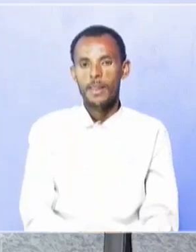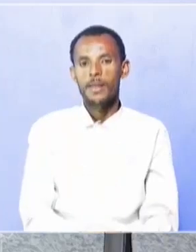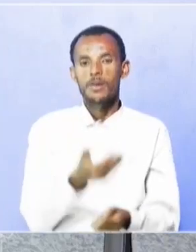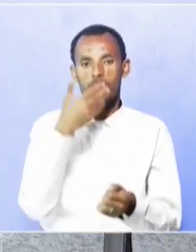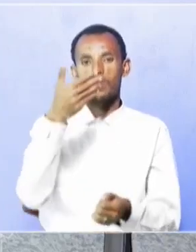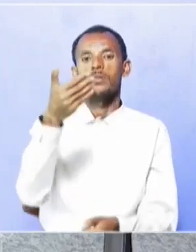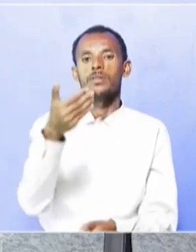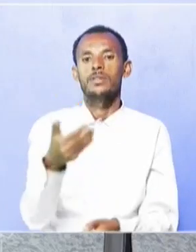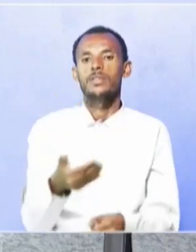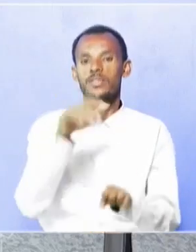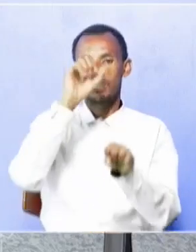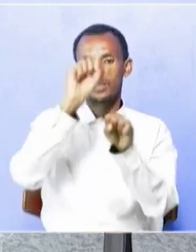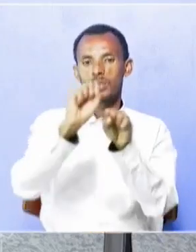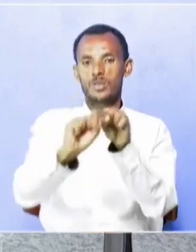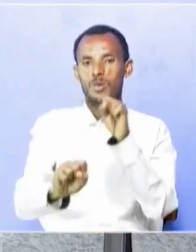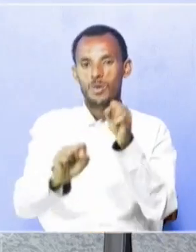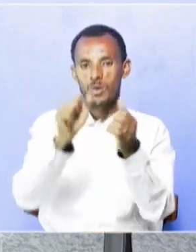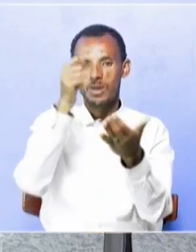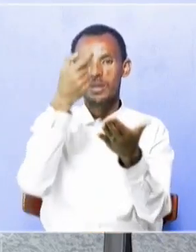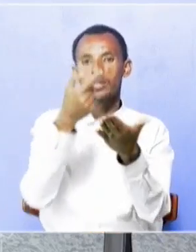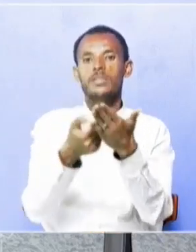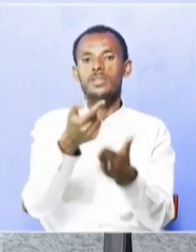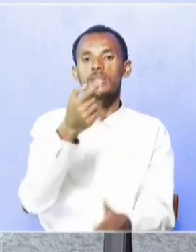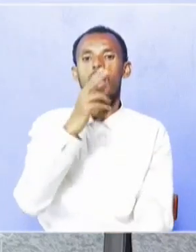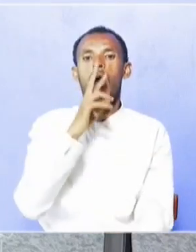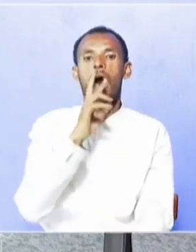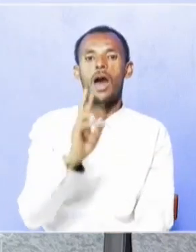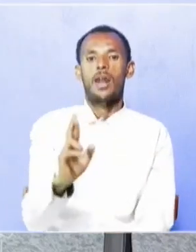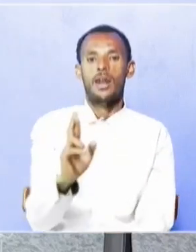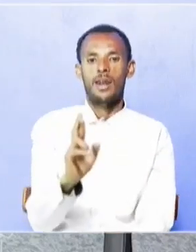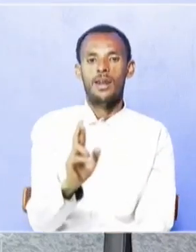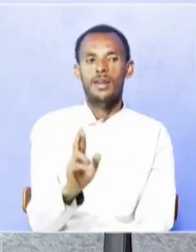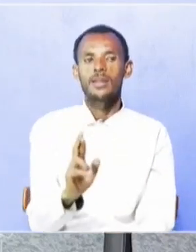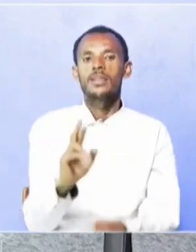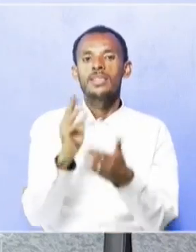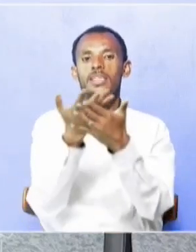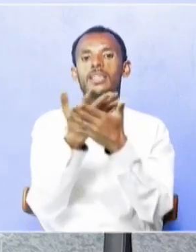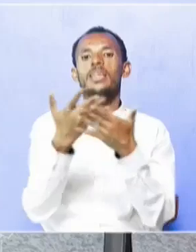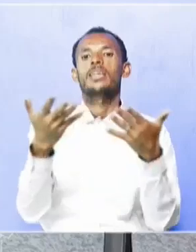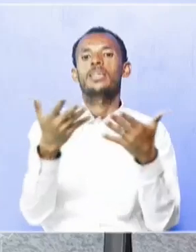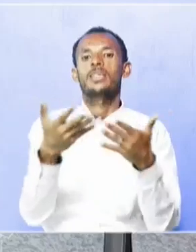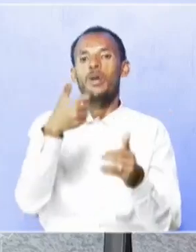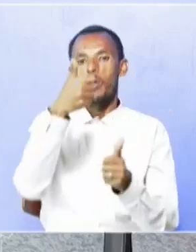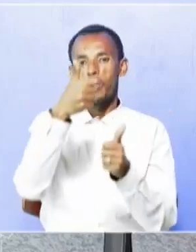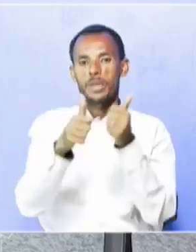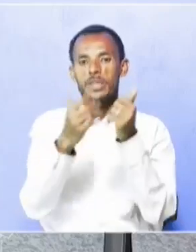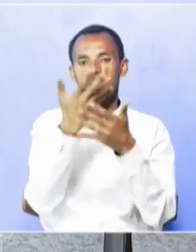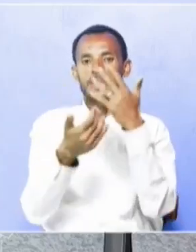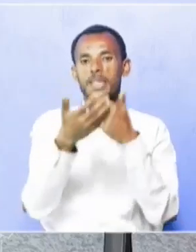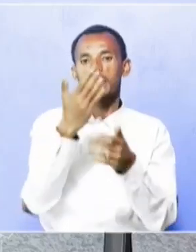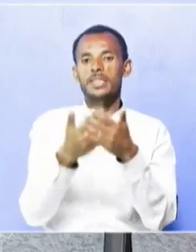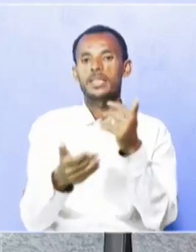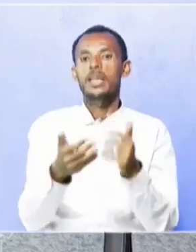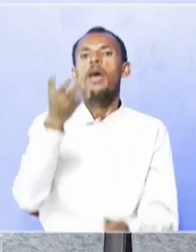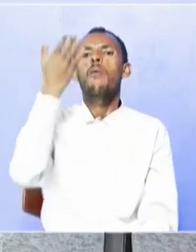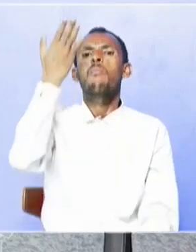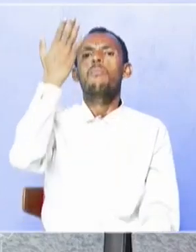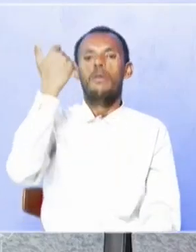Good. So, these are the things which was discussed in the previous